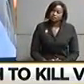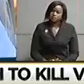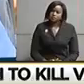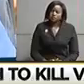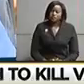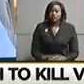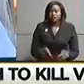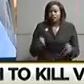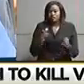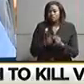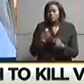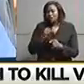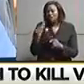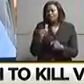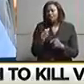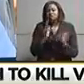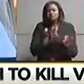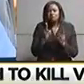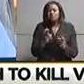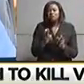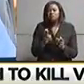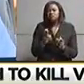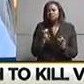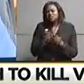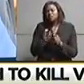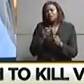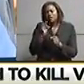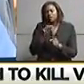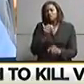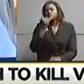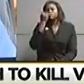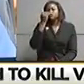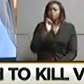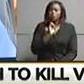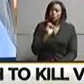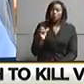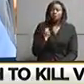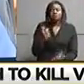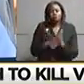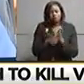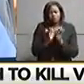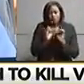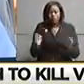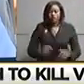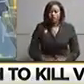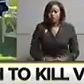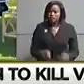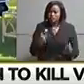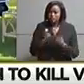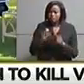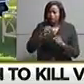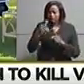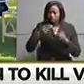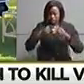scented ones, these Zabagaga. I think the crude soap may even be